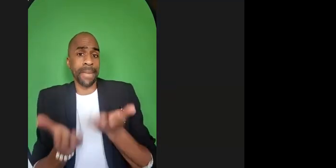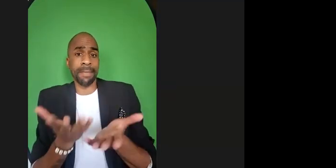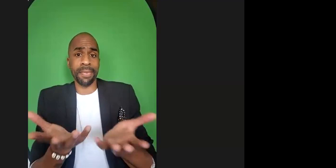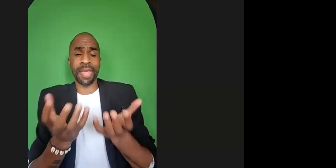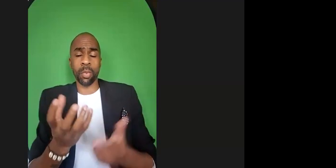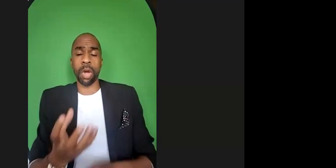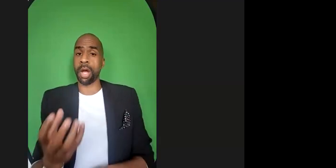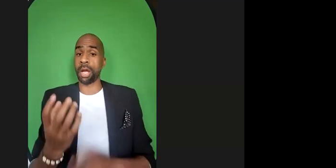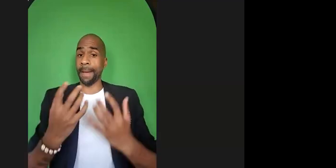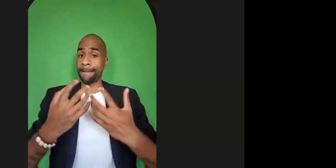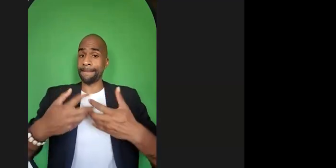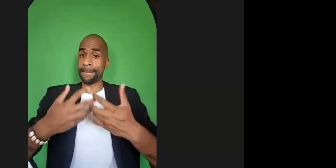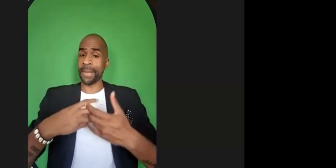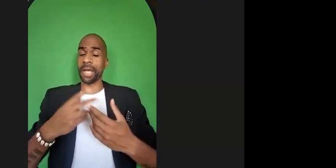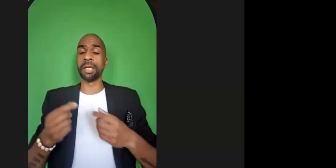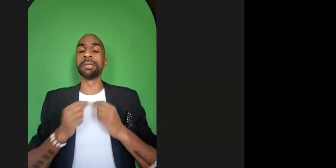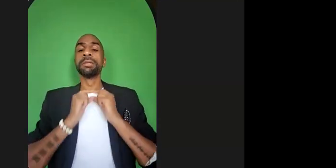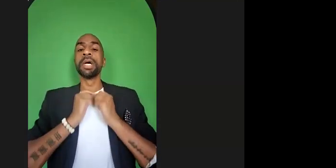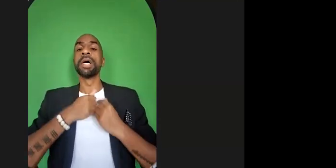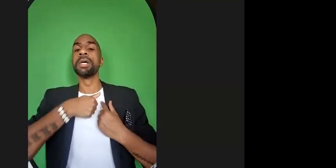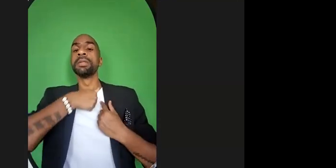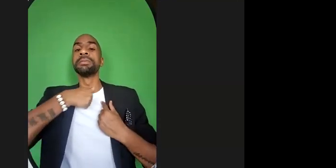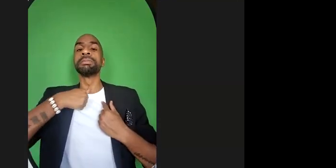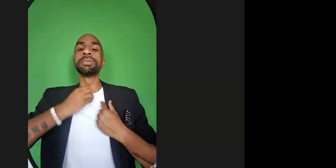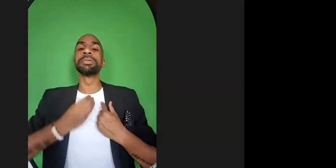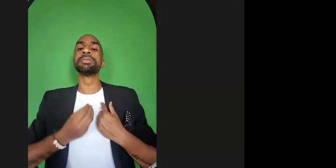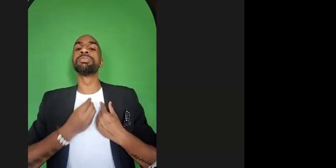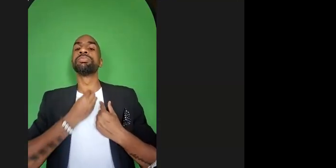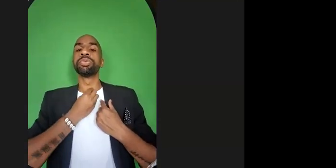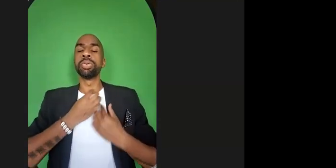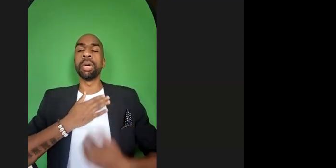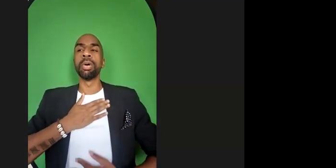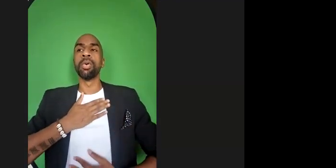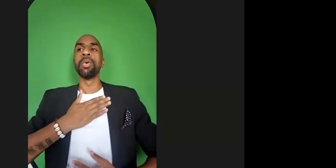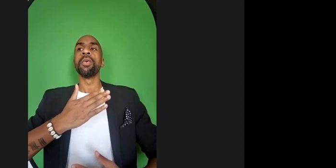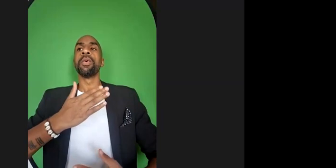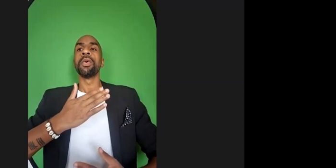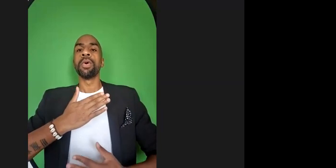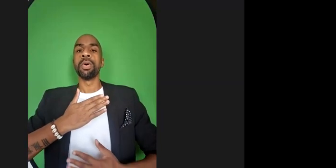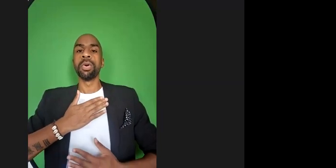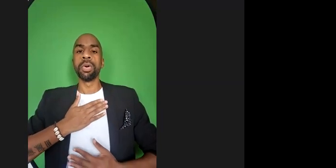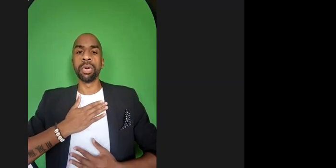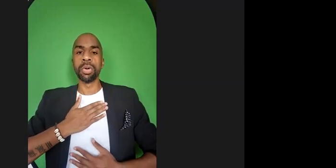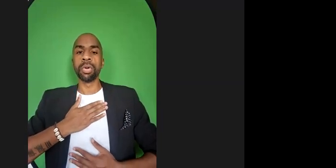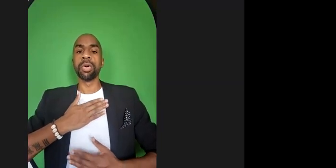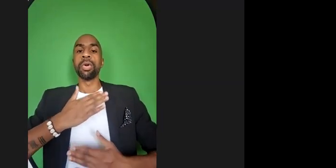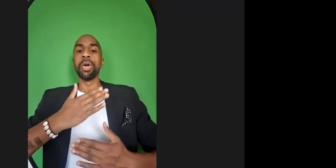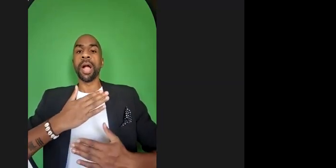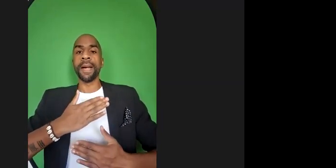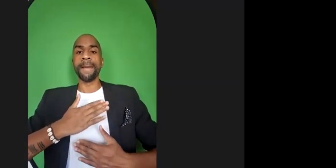ventilator through a tracheostomy. And those types of life prolonging treatments are generally not consistent with hospice